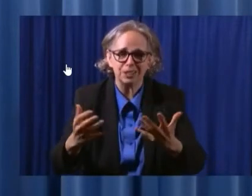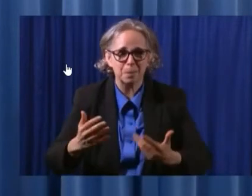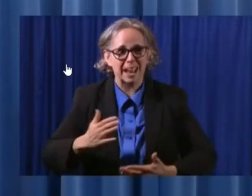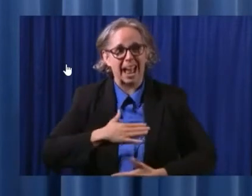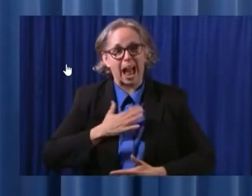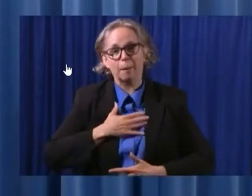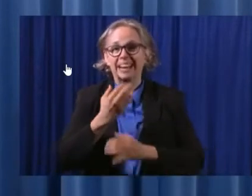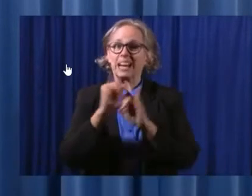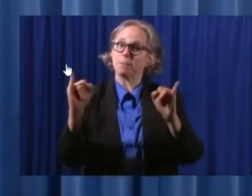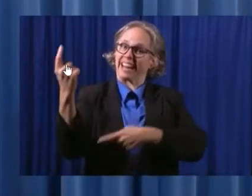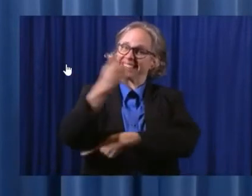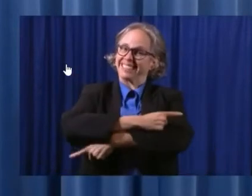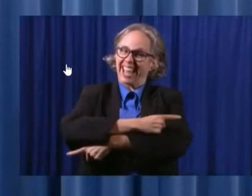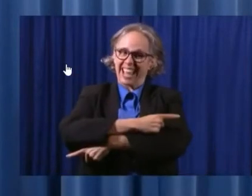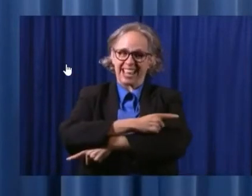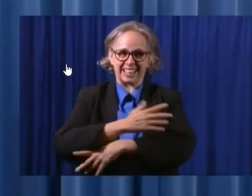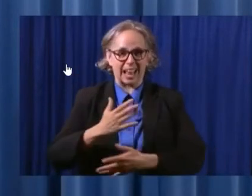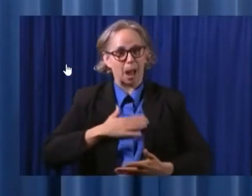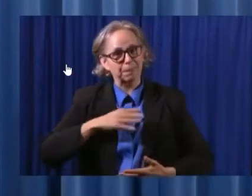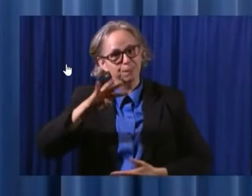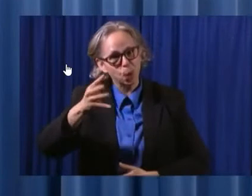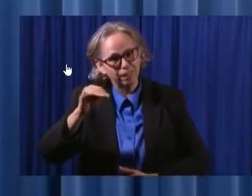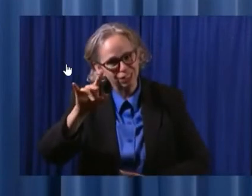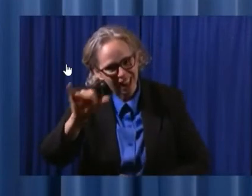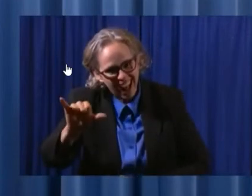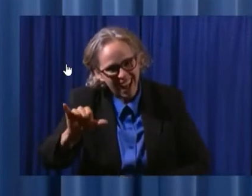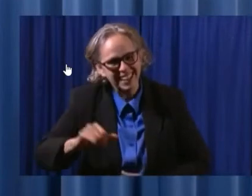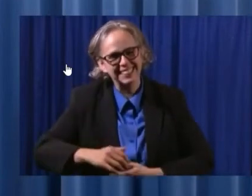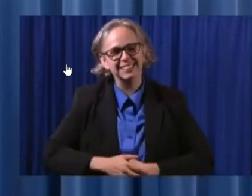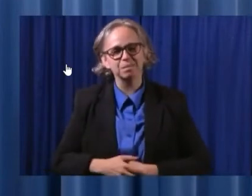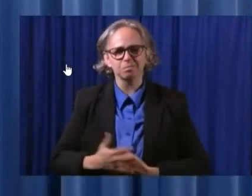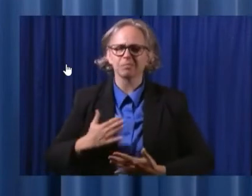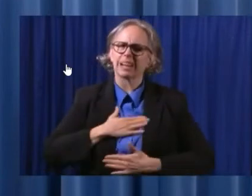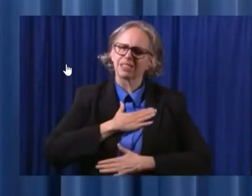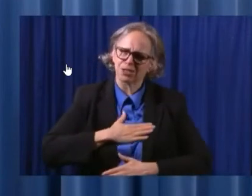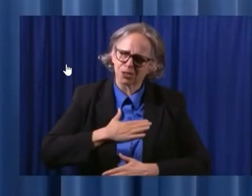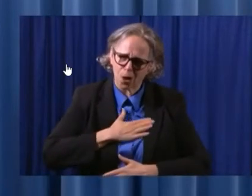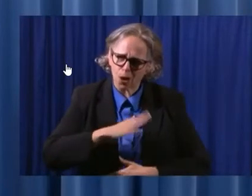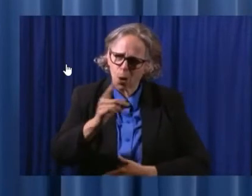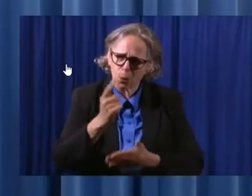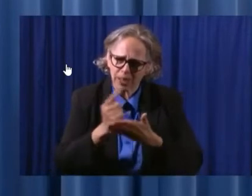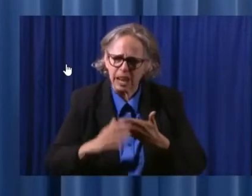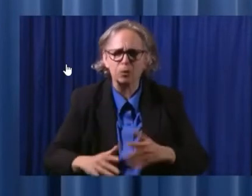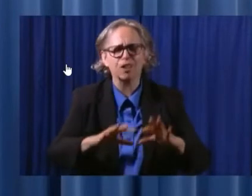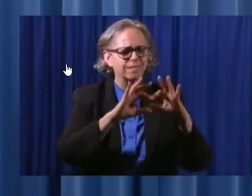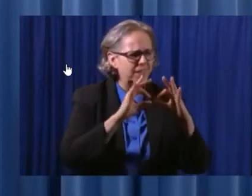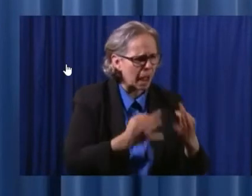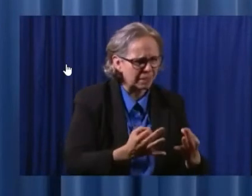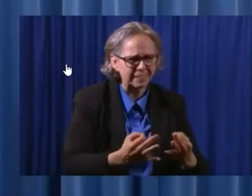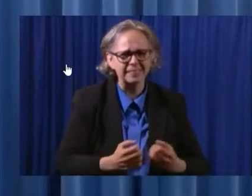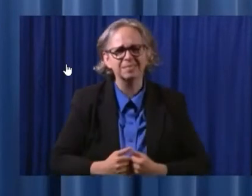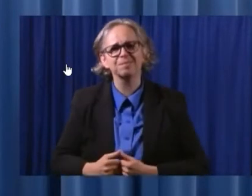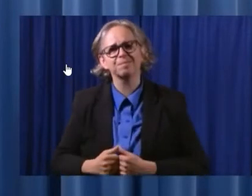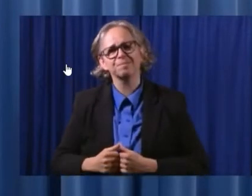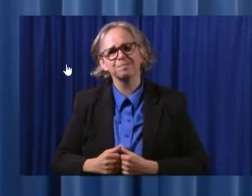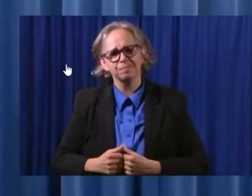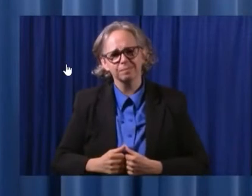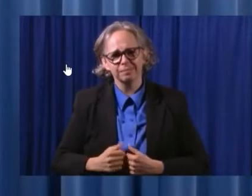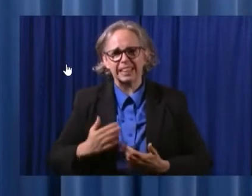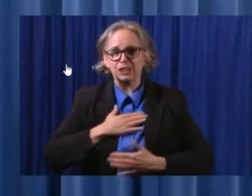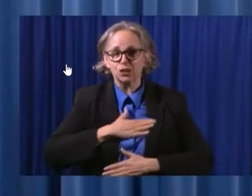Day to everyone. I hope you have a great time with your family, and everybody enjoy the celebration of